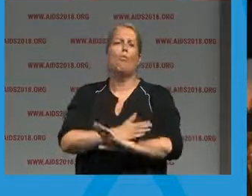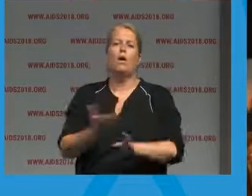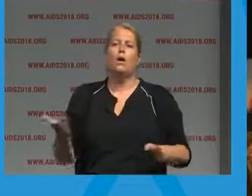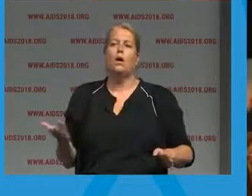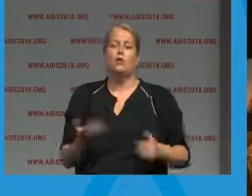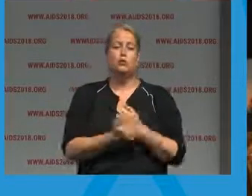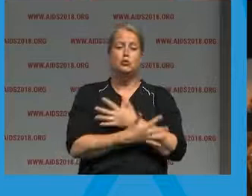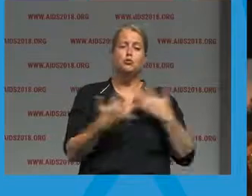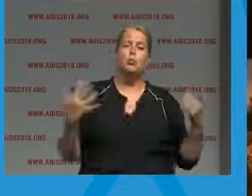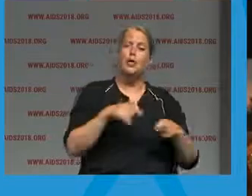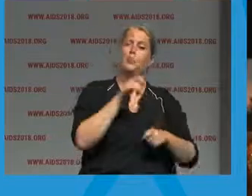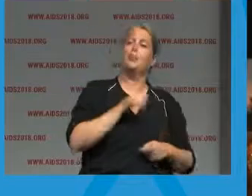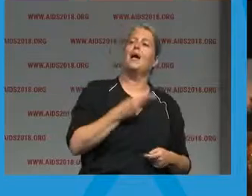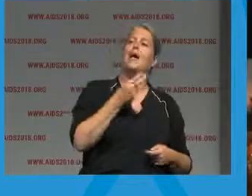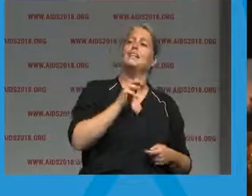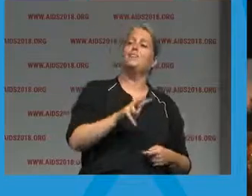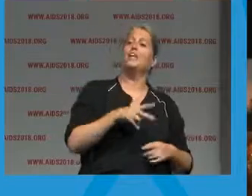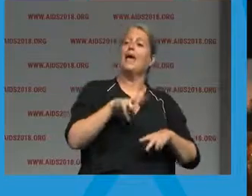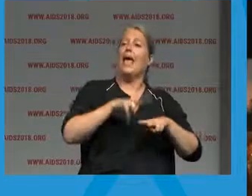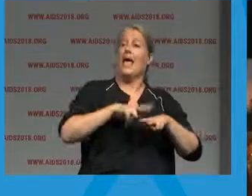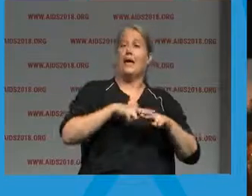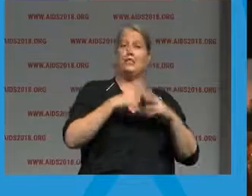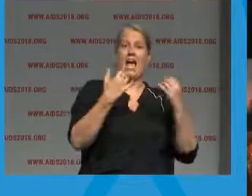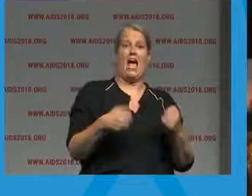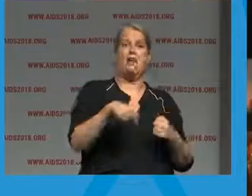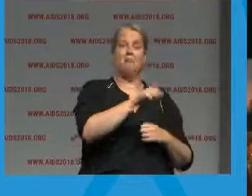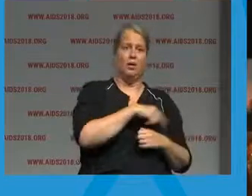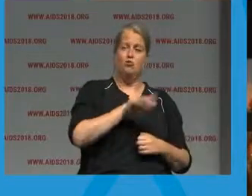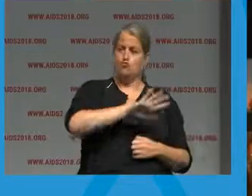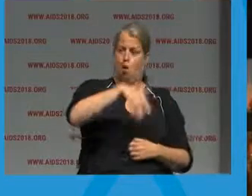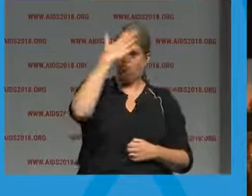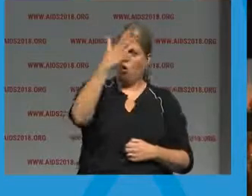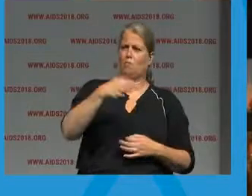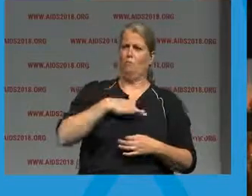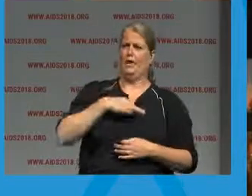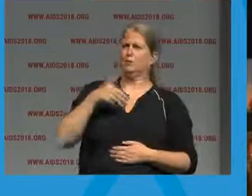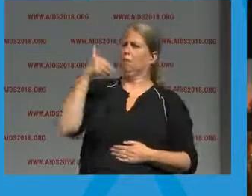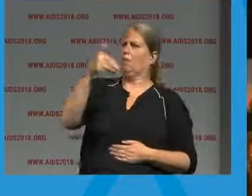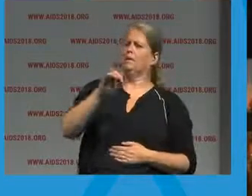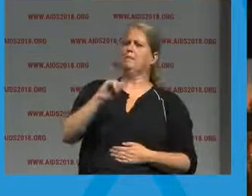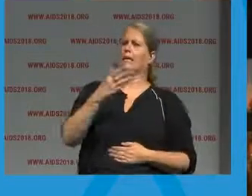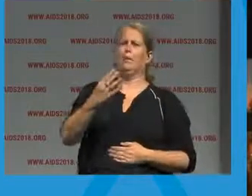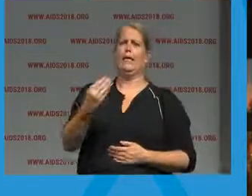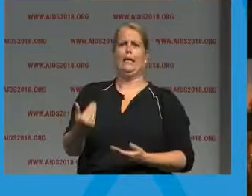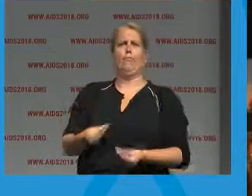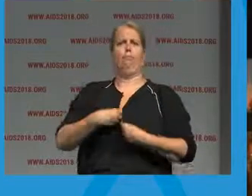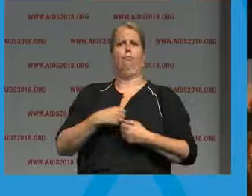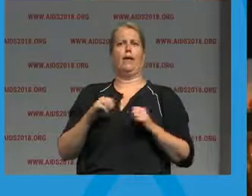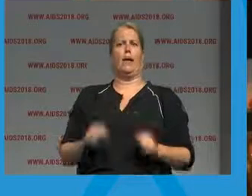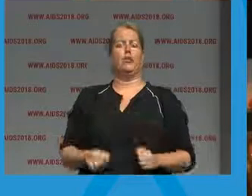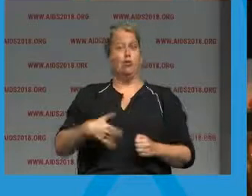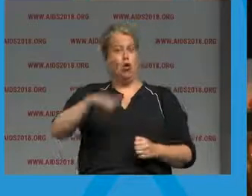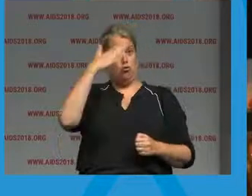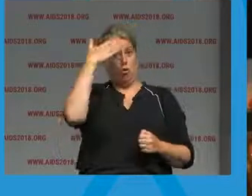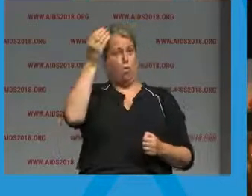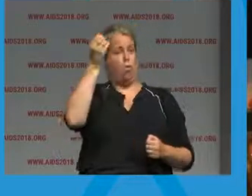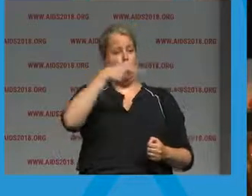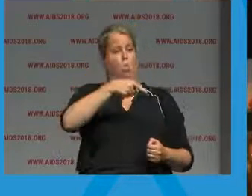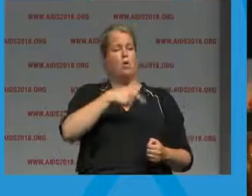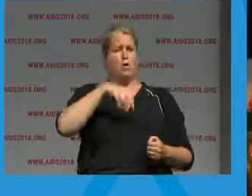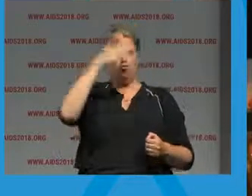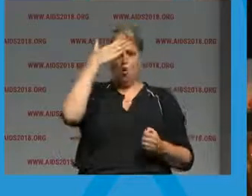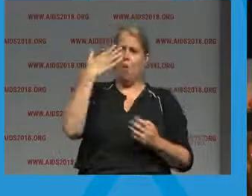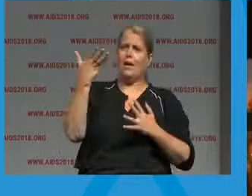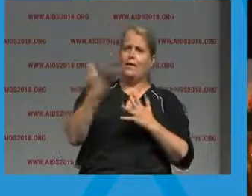living with HIV/AIDS don't even know that they're at risk of TB and don't even have that TB literacy to know what the interventions